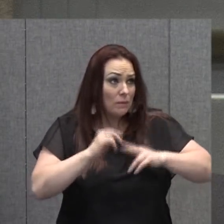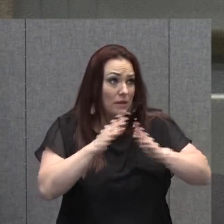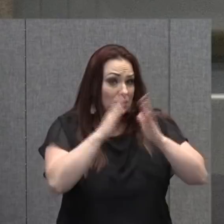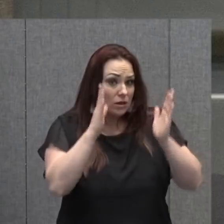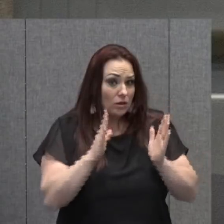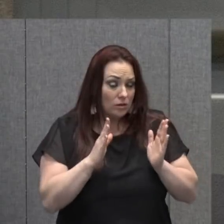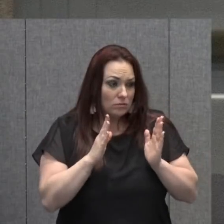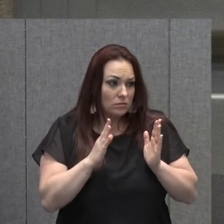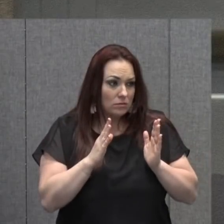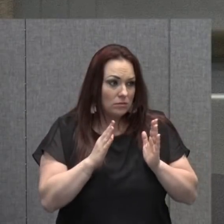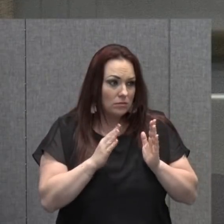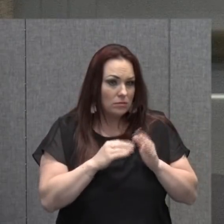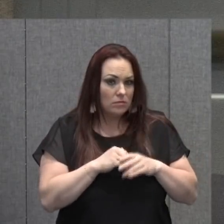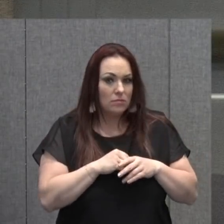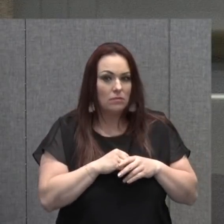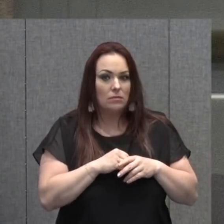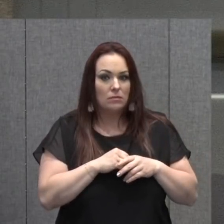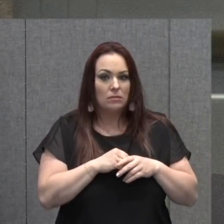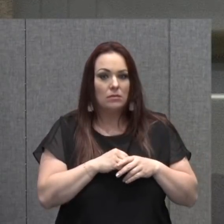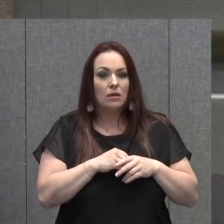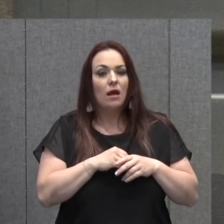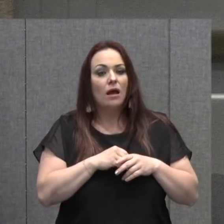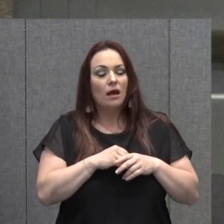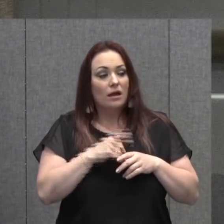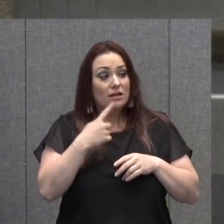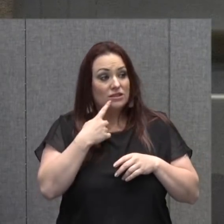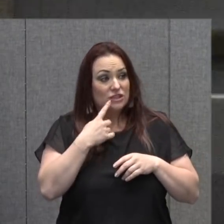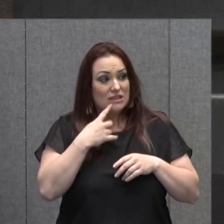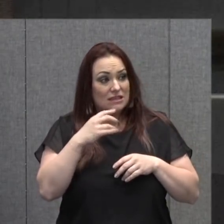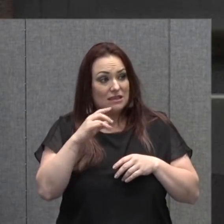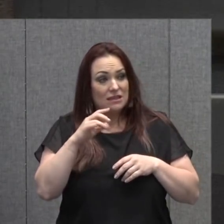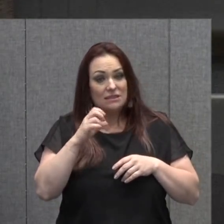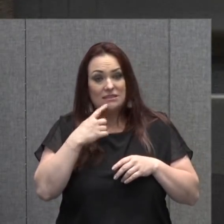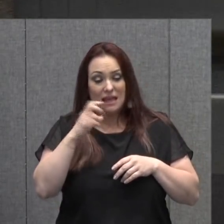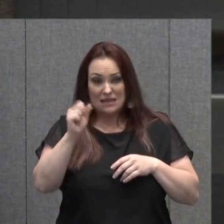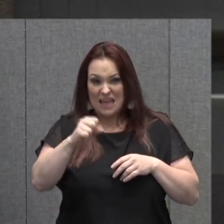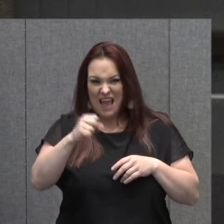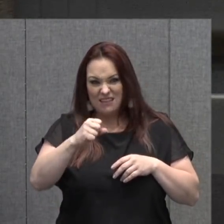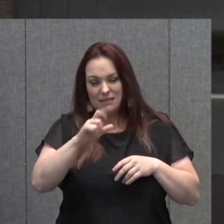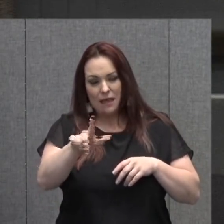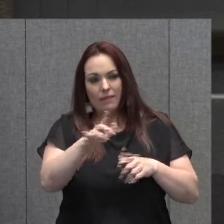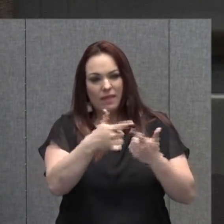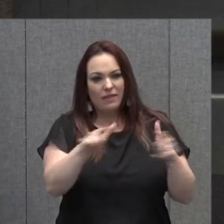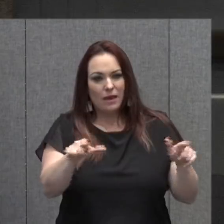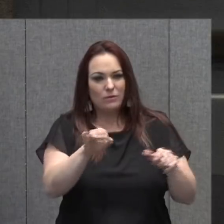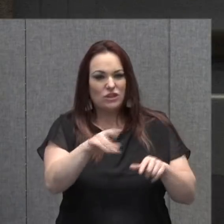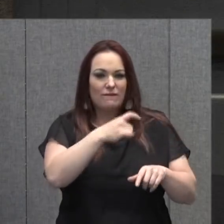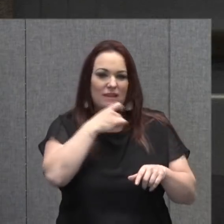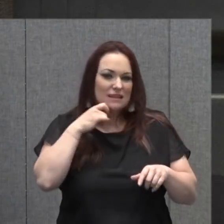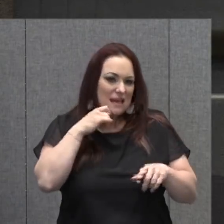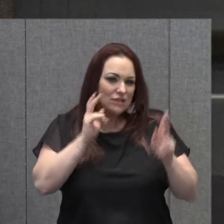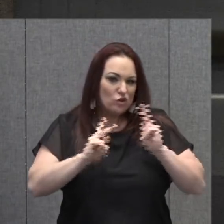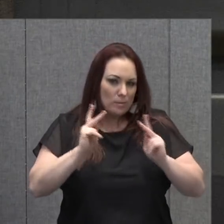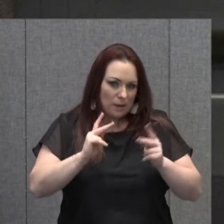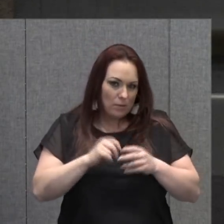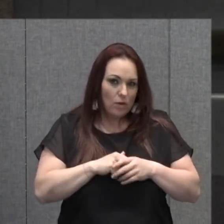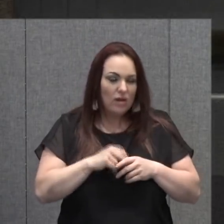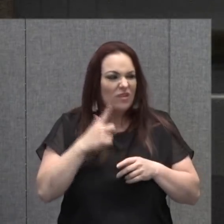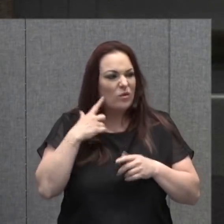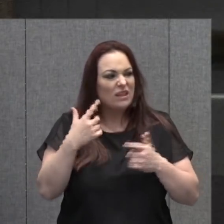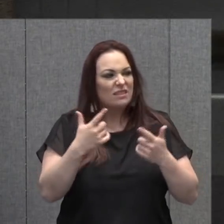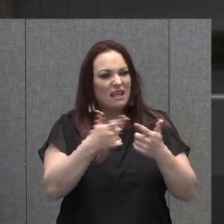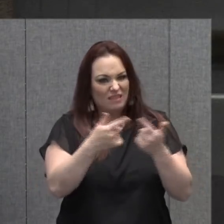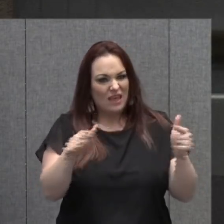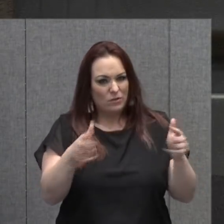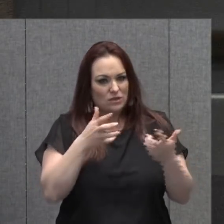Hayo, she said, which means yes in the language of the desert people. Just by the picture with the language of the